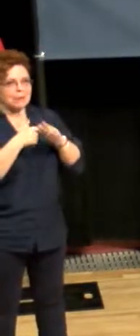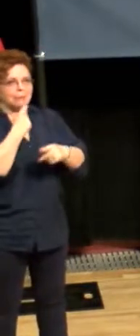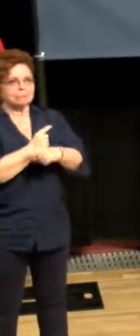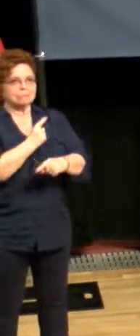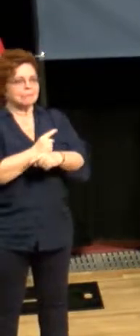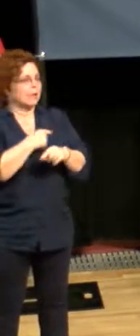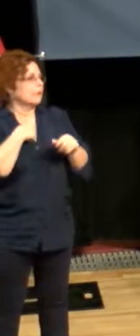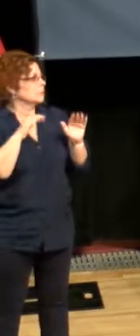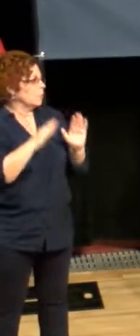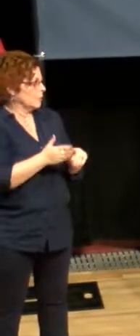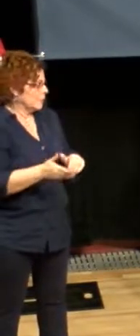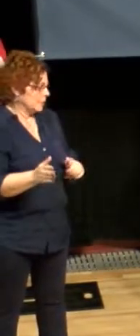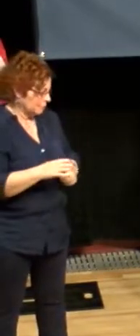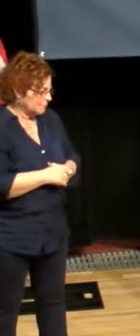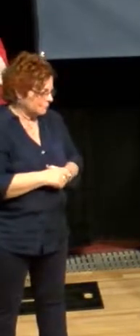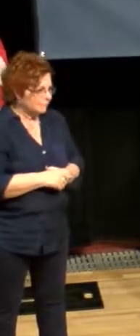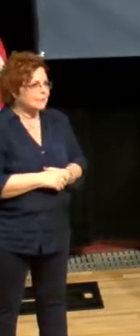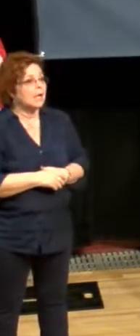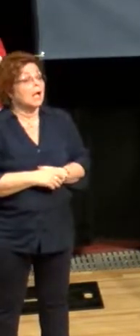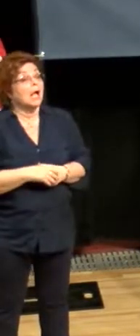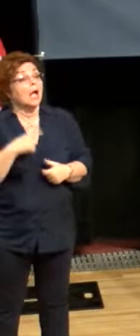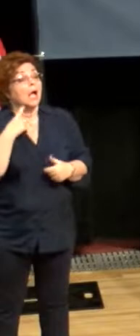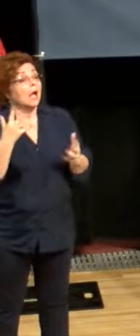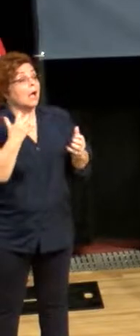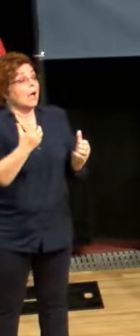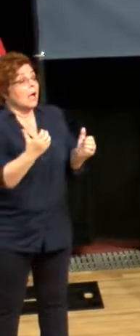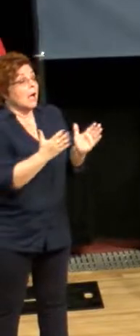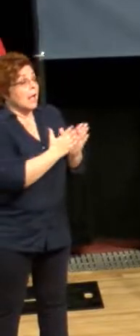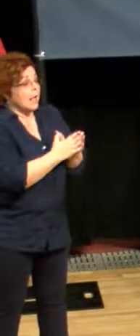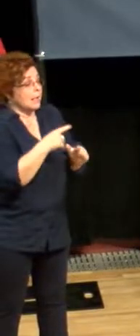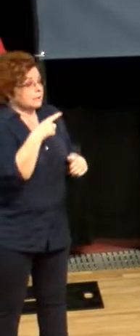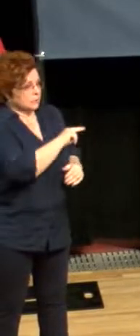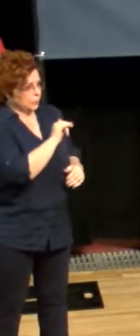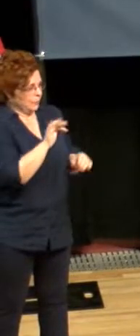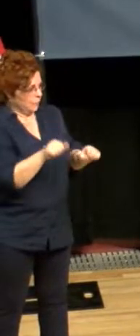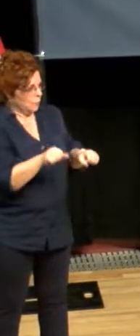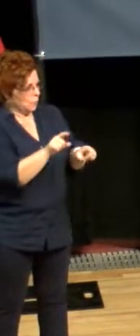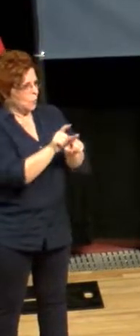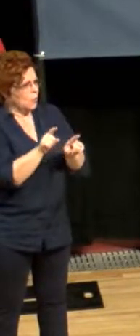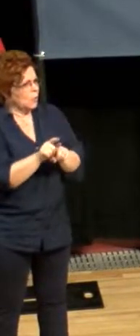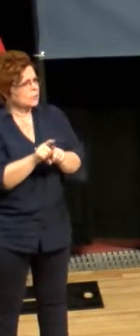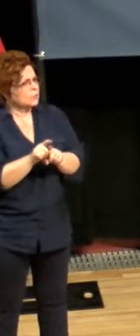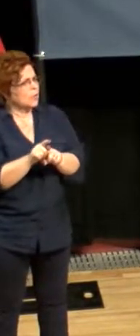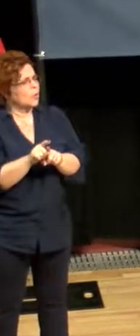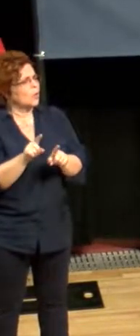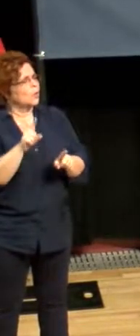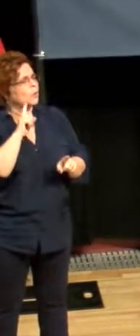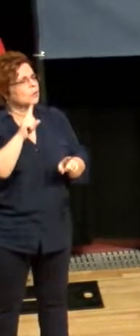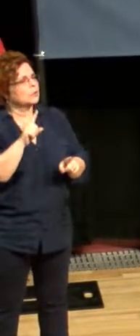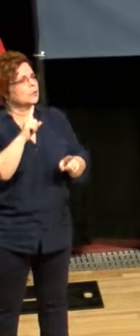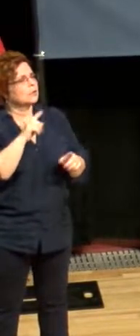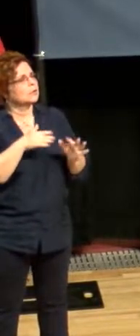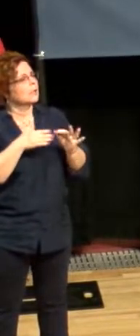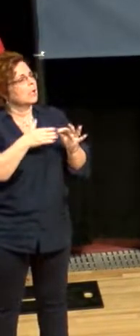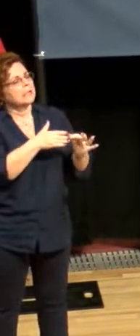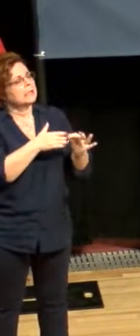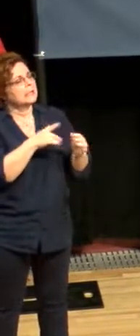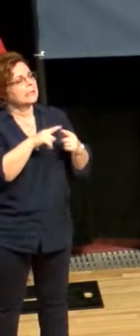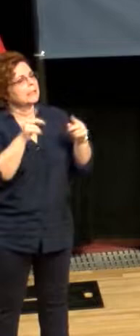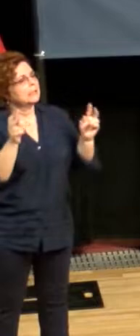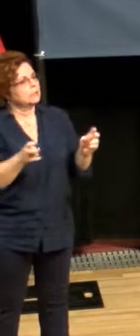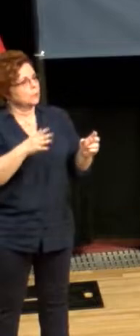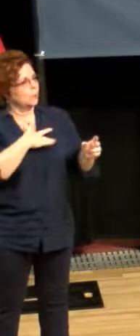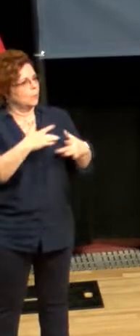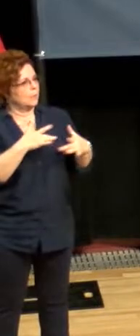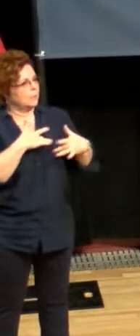is just a wonderful thing. I want to ask you if you could also take the lead in an issue that I'm very concerned about, and that